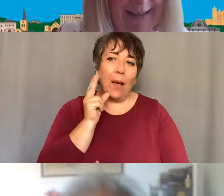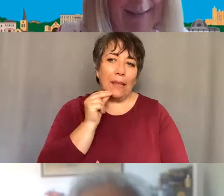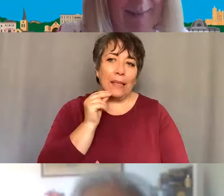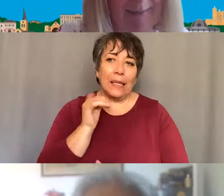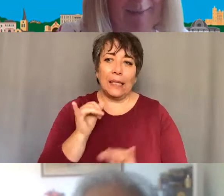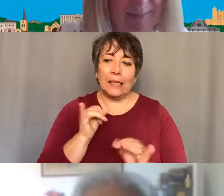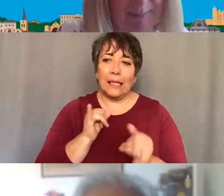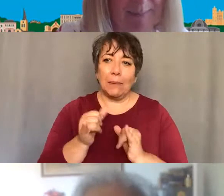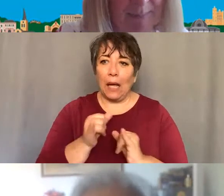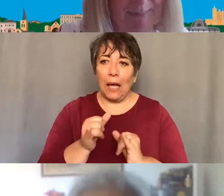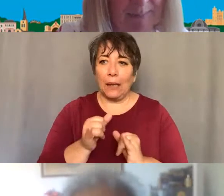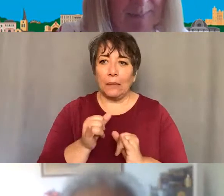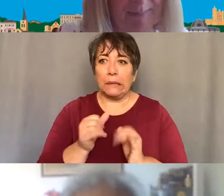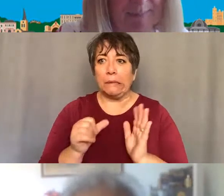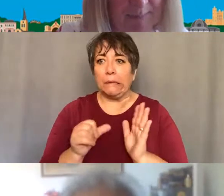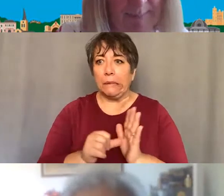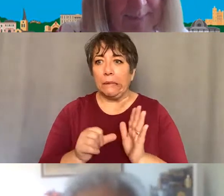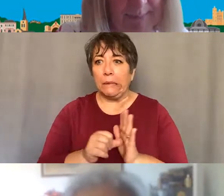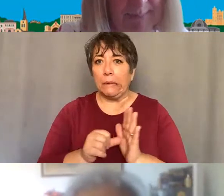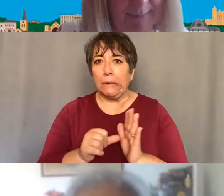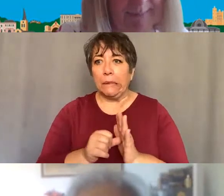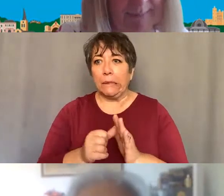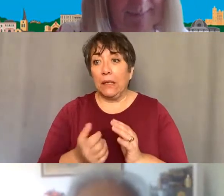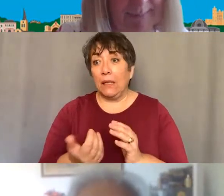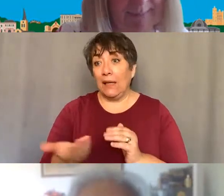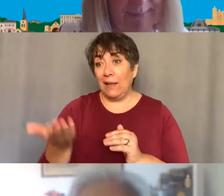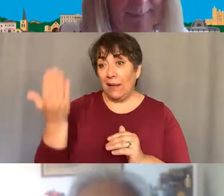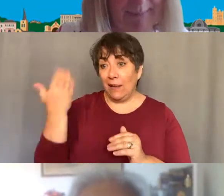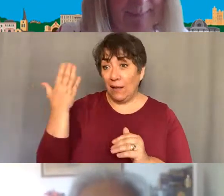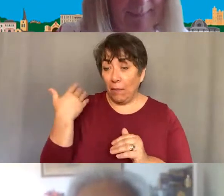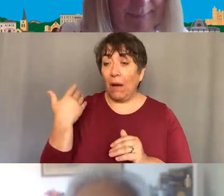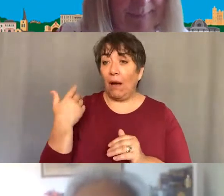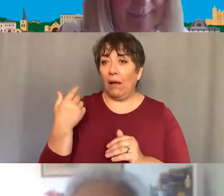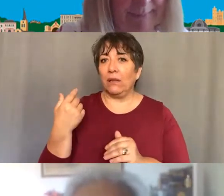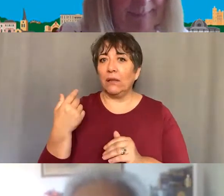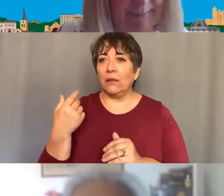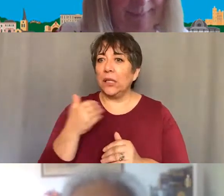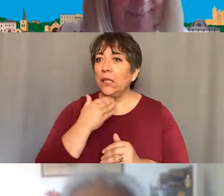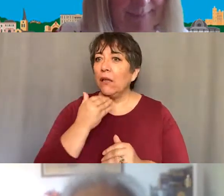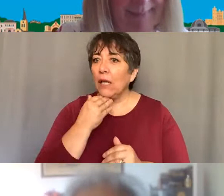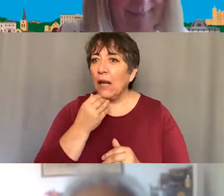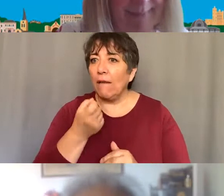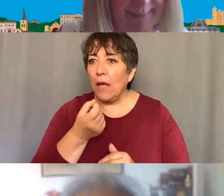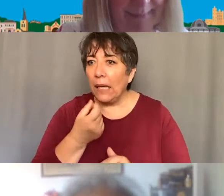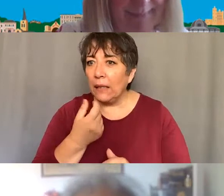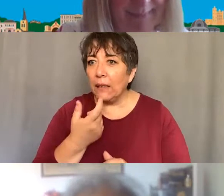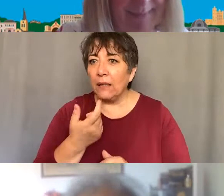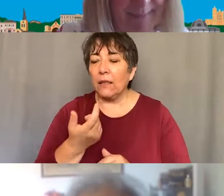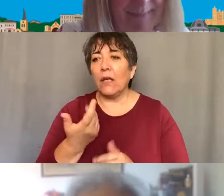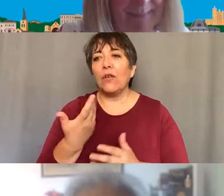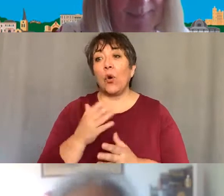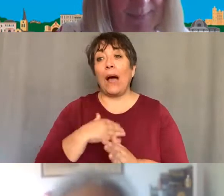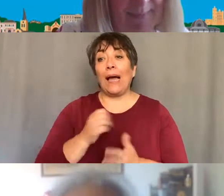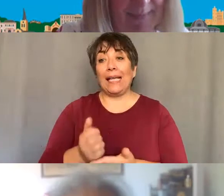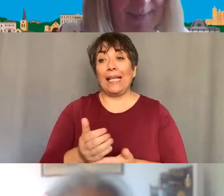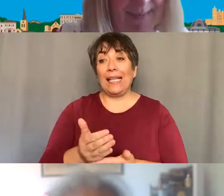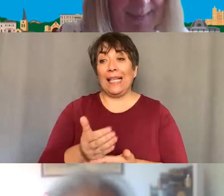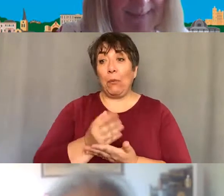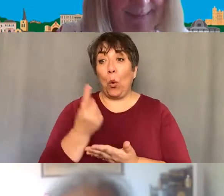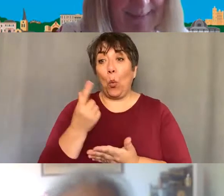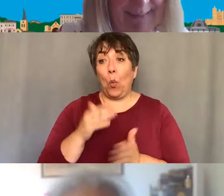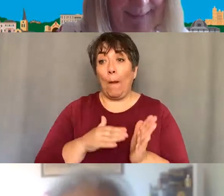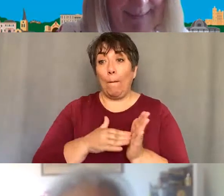wrong. Sometimes it has happened in the past, so it's a bit worrying, and that is why I keep that. But